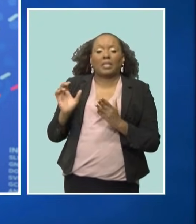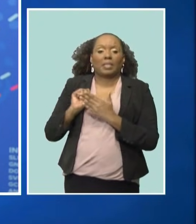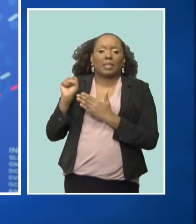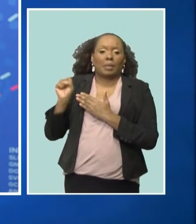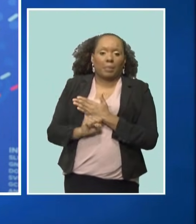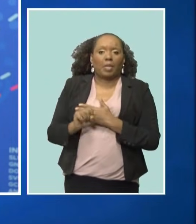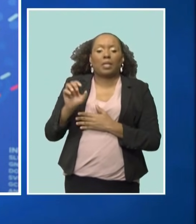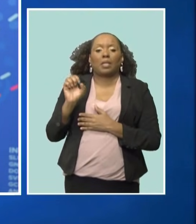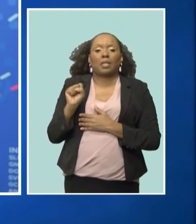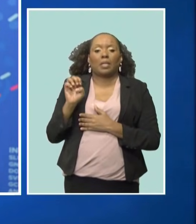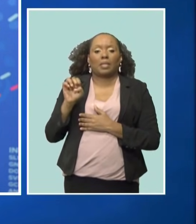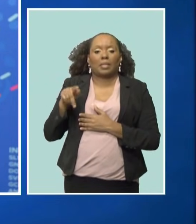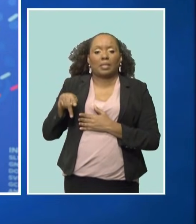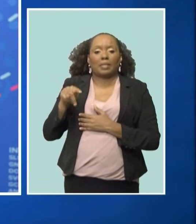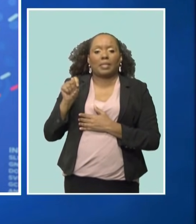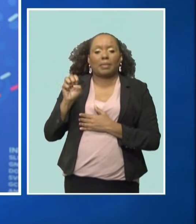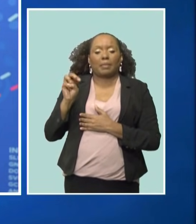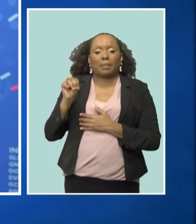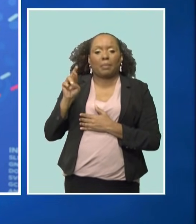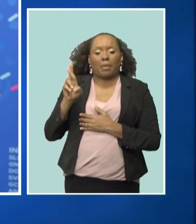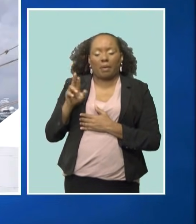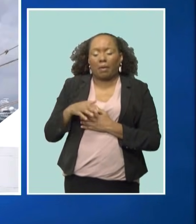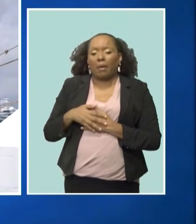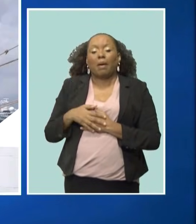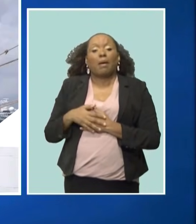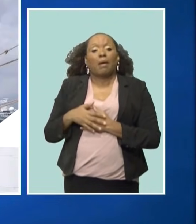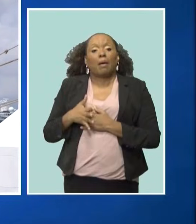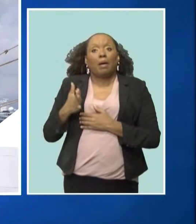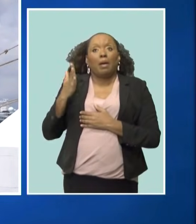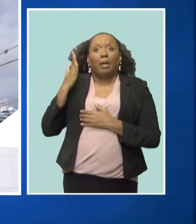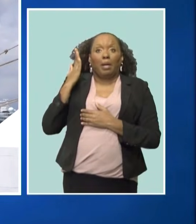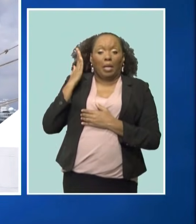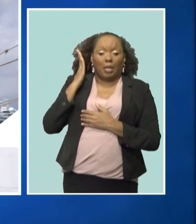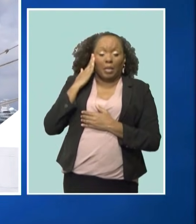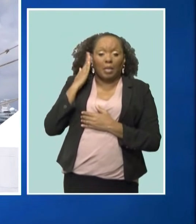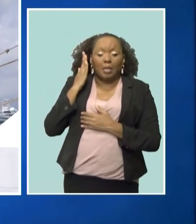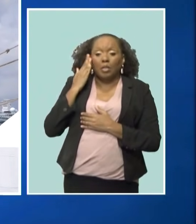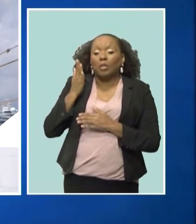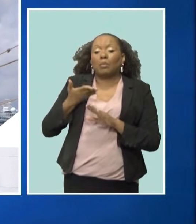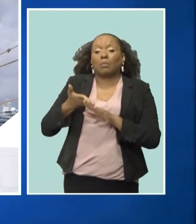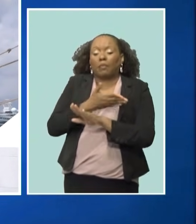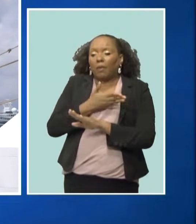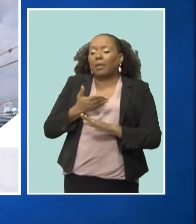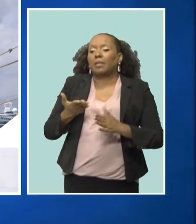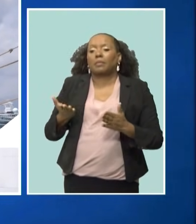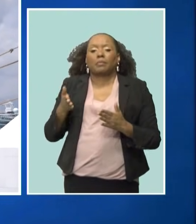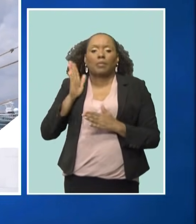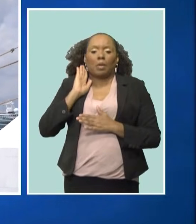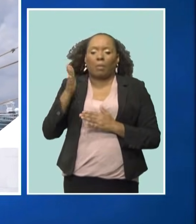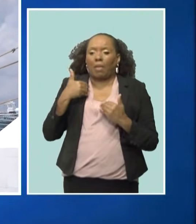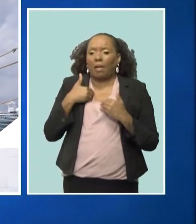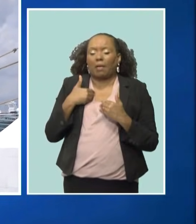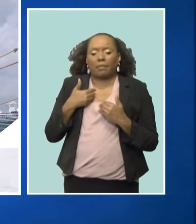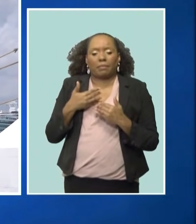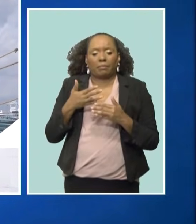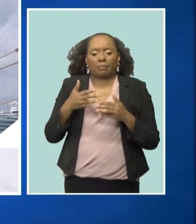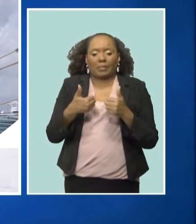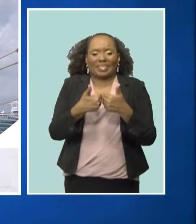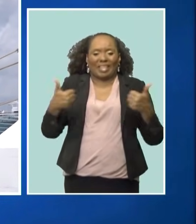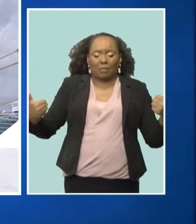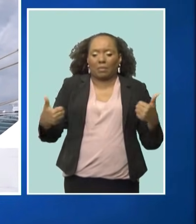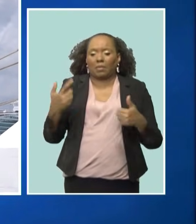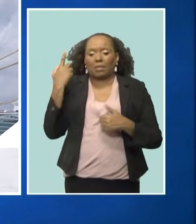have otherwise, especially during the peak winter season, be allocated for cargo. So cargo, the proposal is to have a separate berth